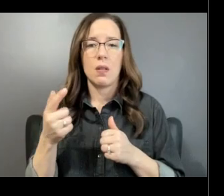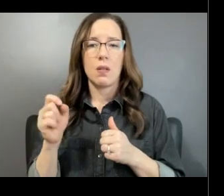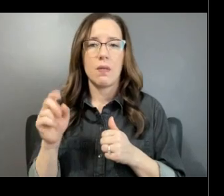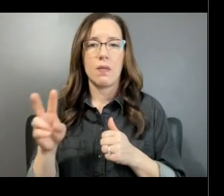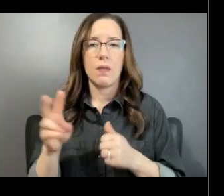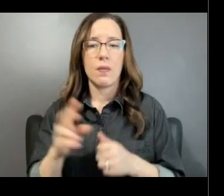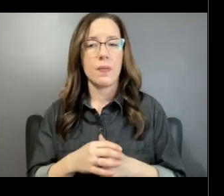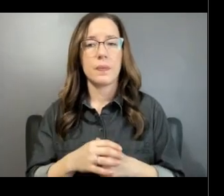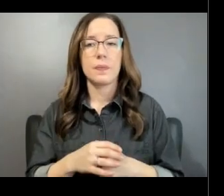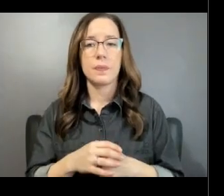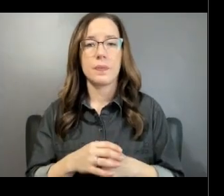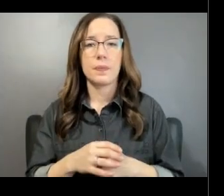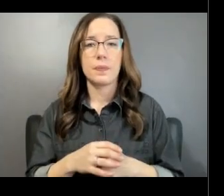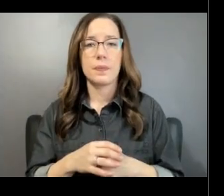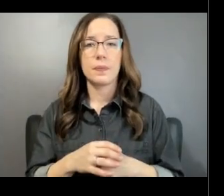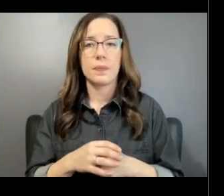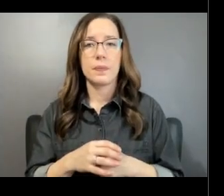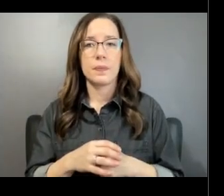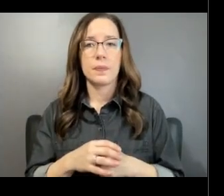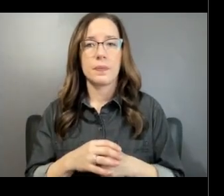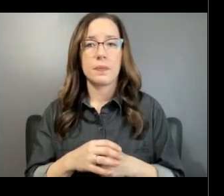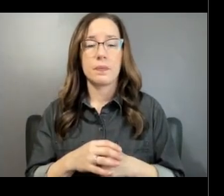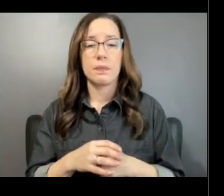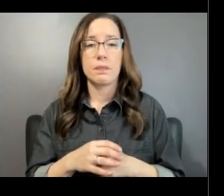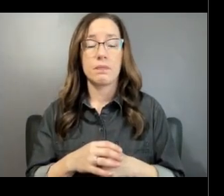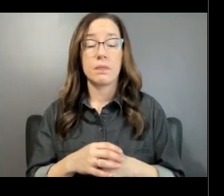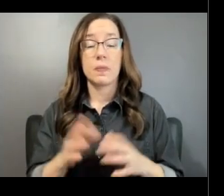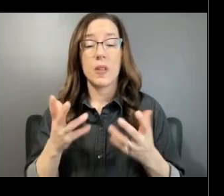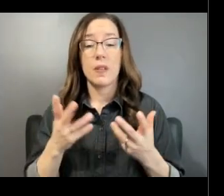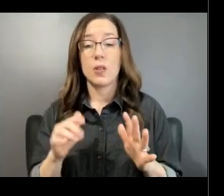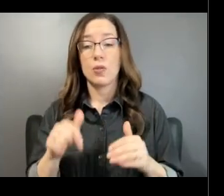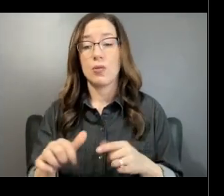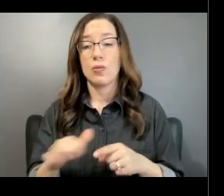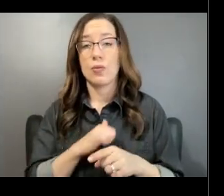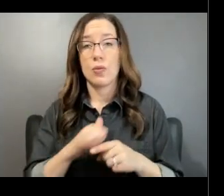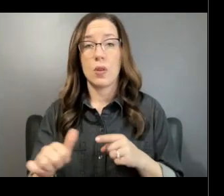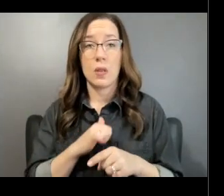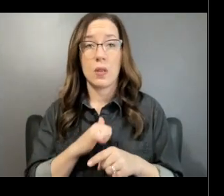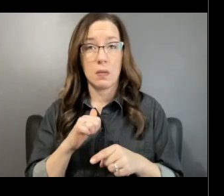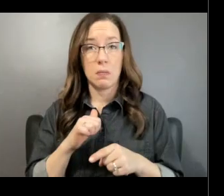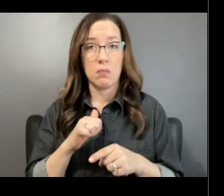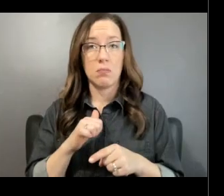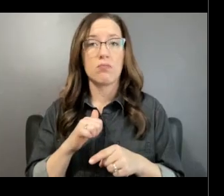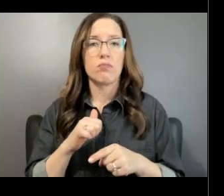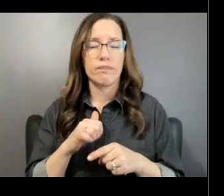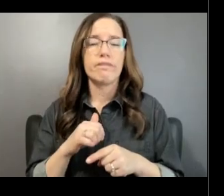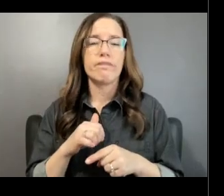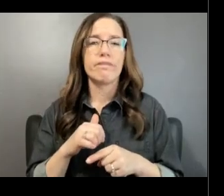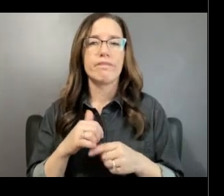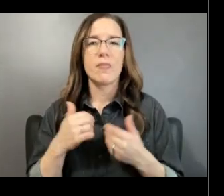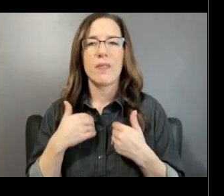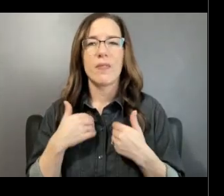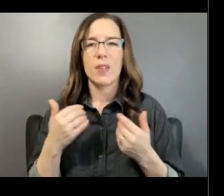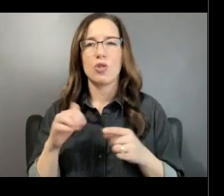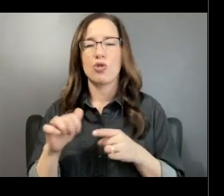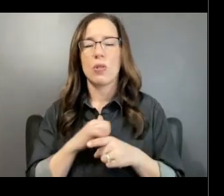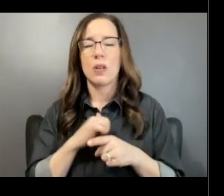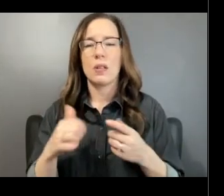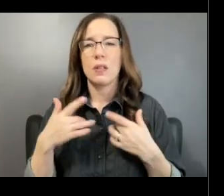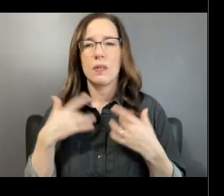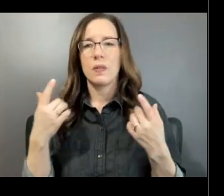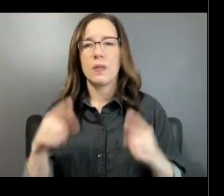fairhousingfirst@hud.gov. At the end of this training, there is a training event survey for you